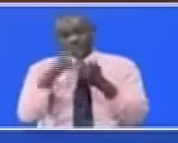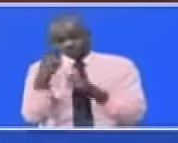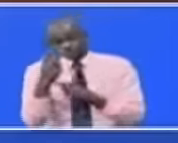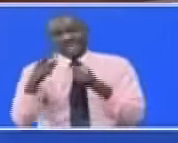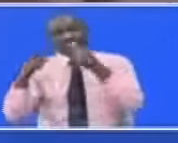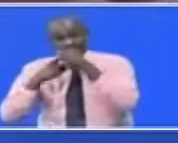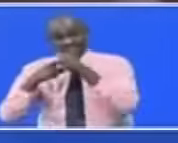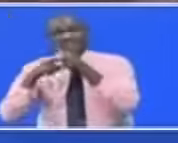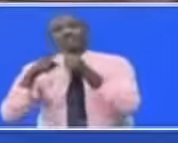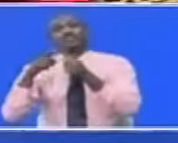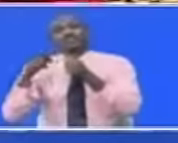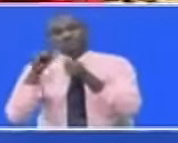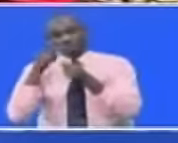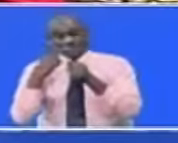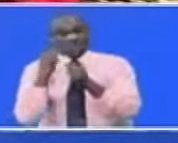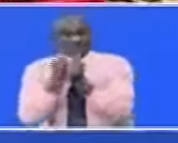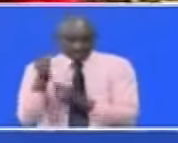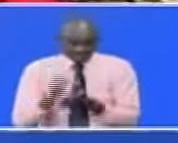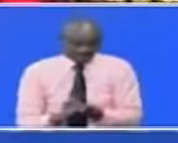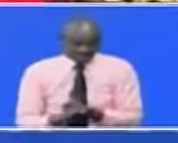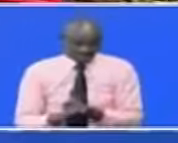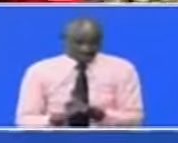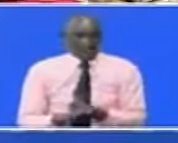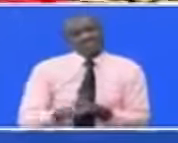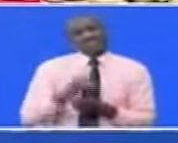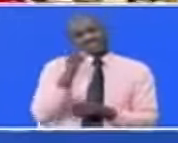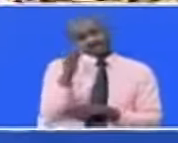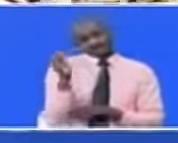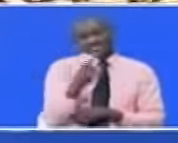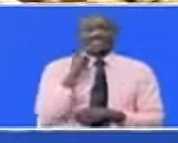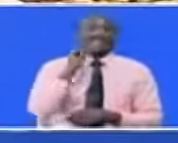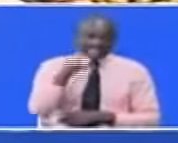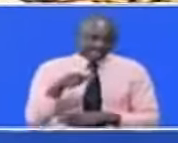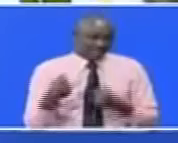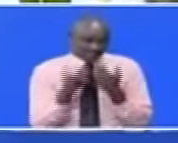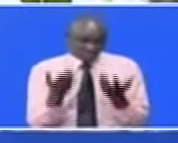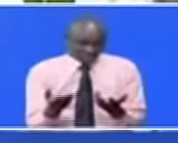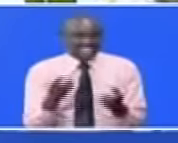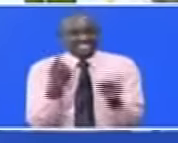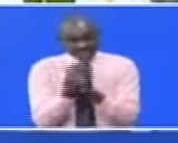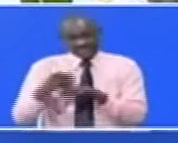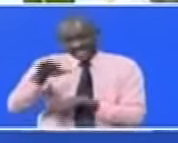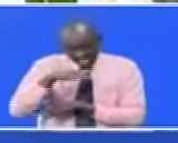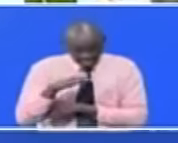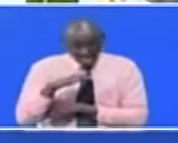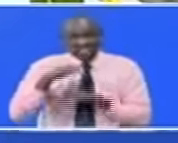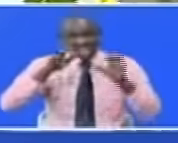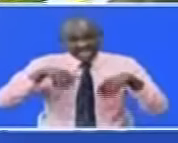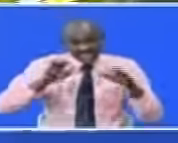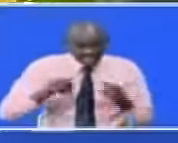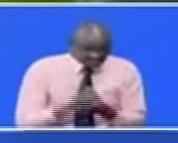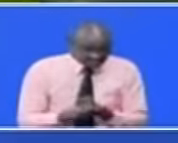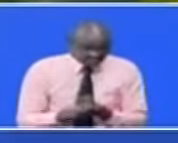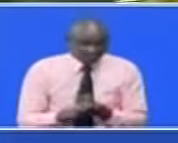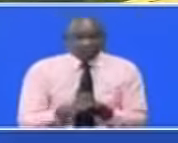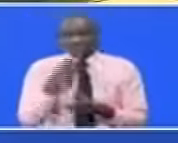in 2015. Growth in the third quarter has been attributed to resilient performance across several key sectors, among them agriculture,